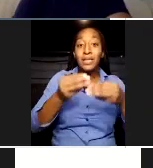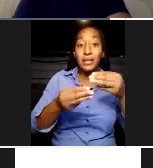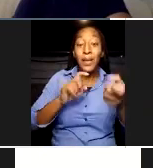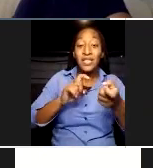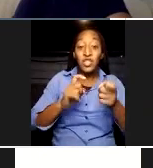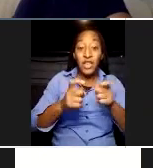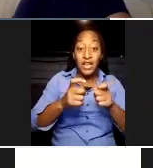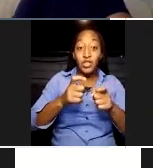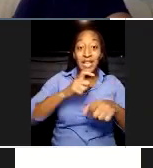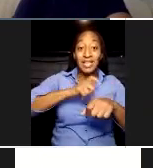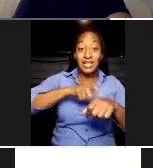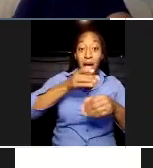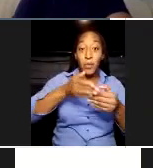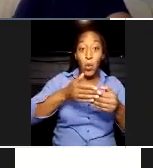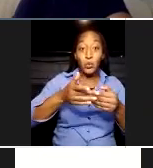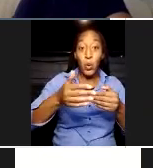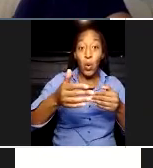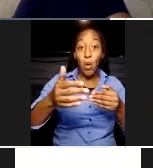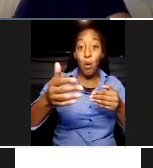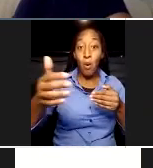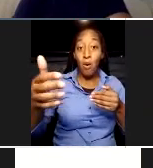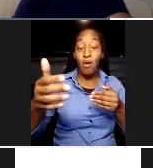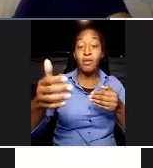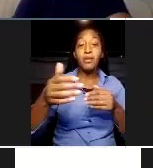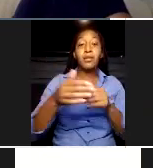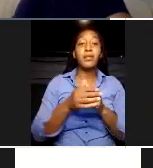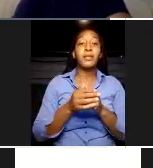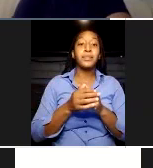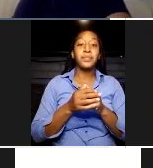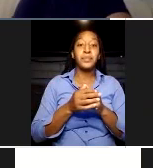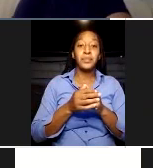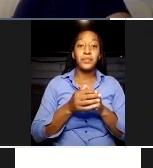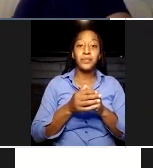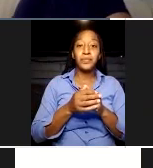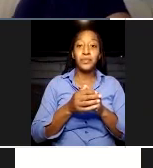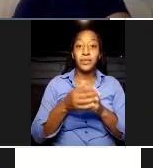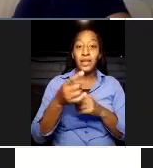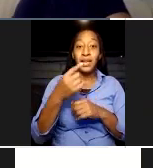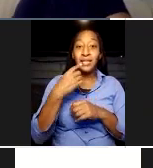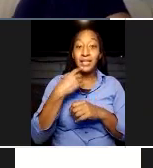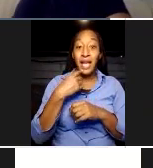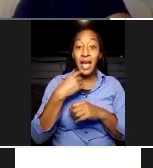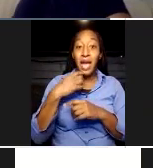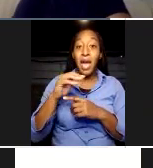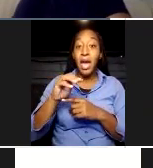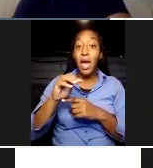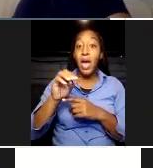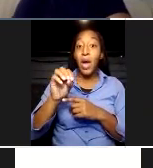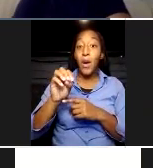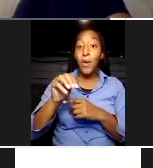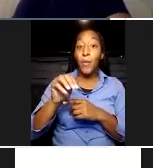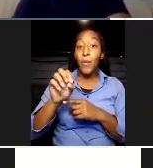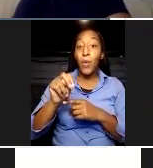so be mindful. I didn't say momentum, I said momentum change. Okay.